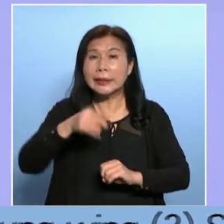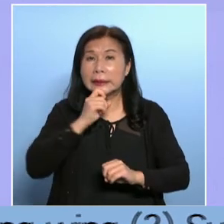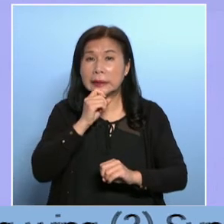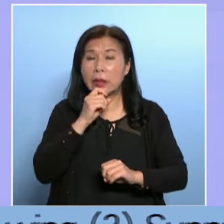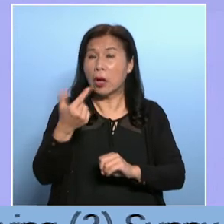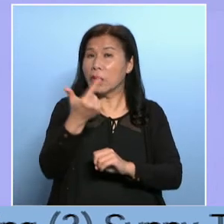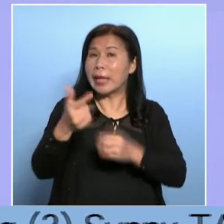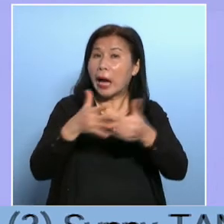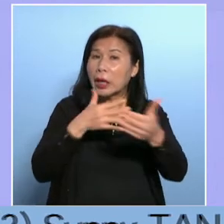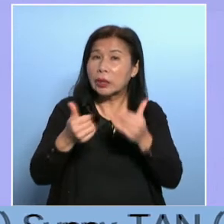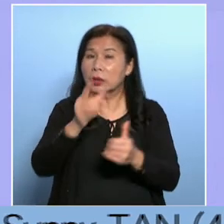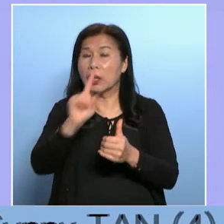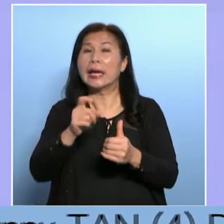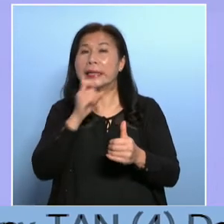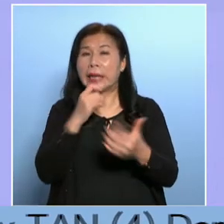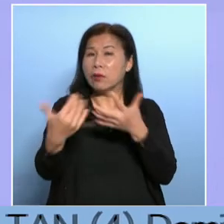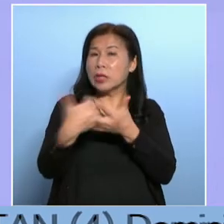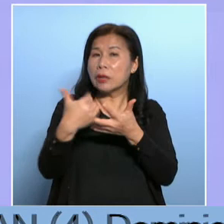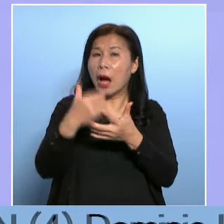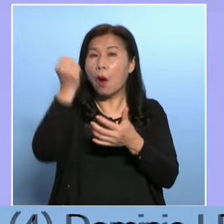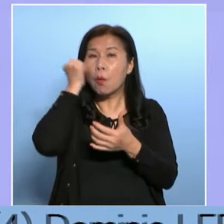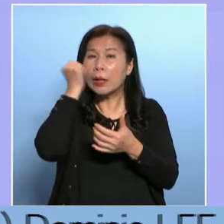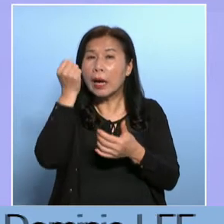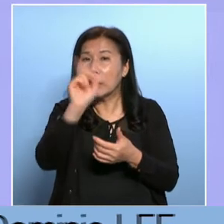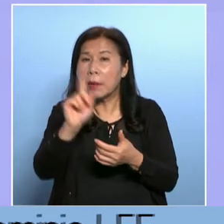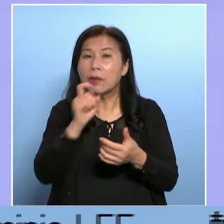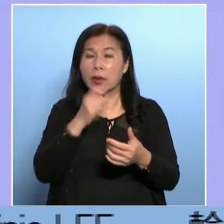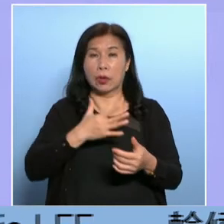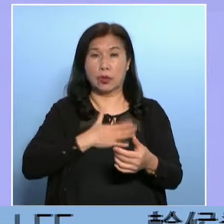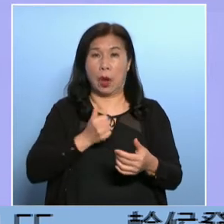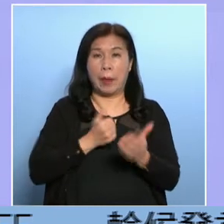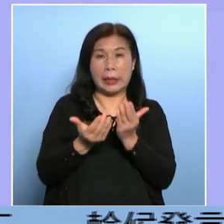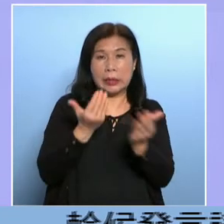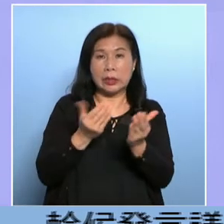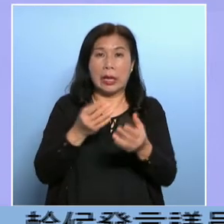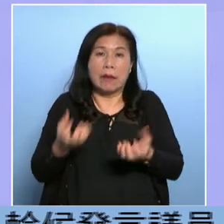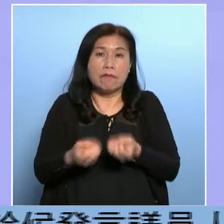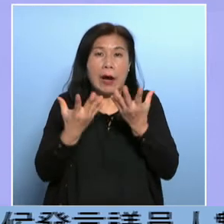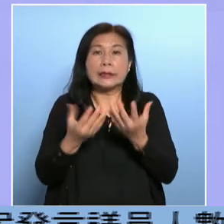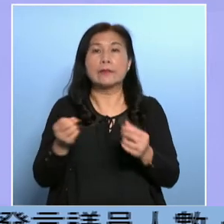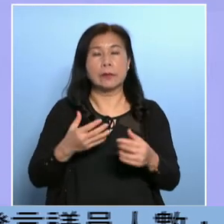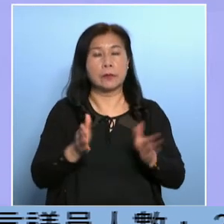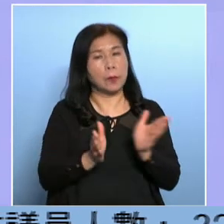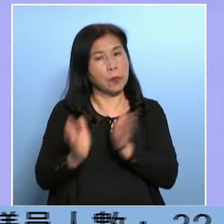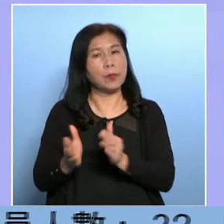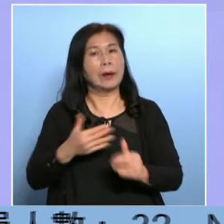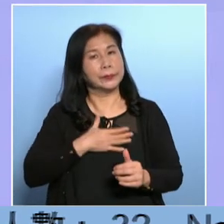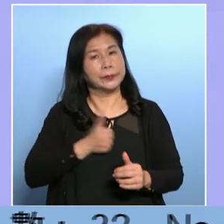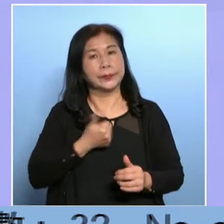They need to look out for what are the emerging trends and major challenges so we can plan ahead.